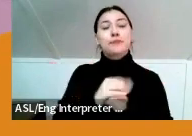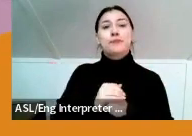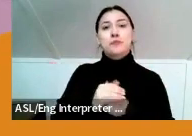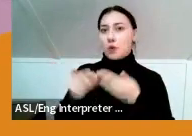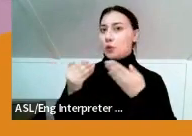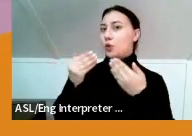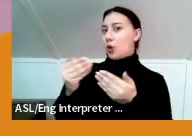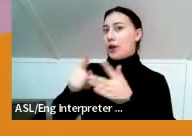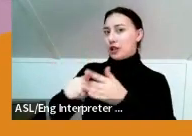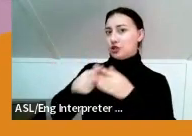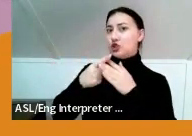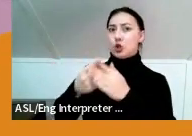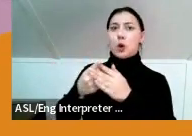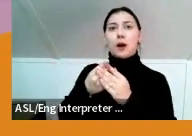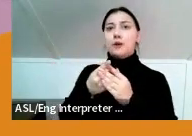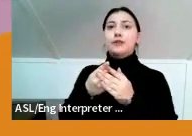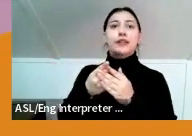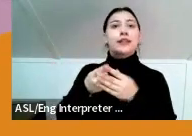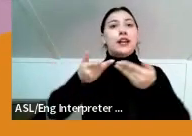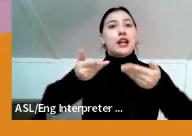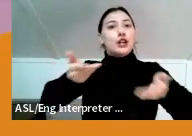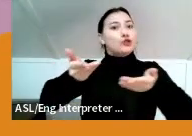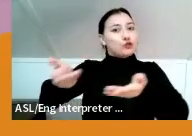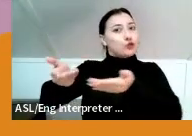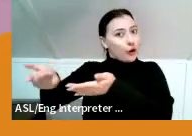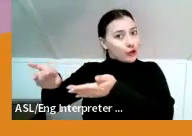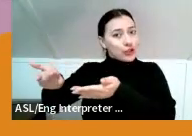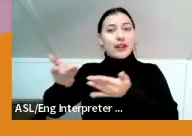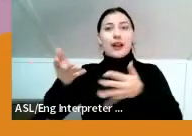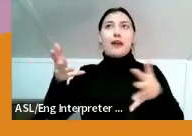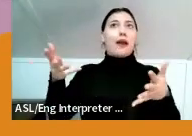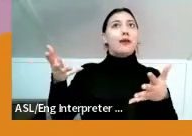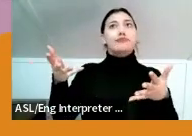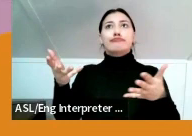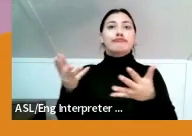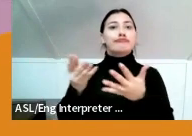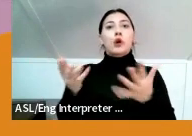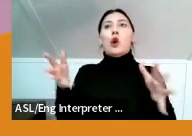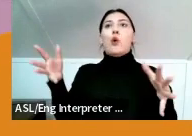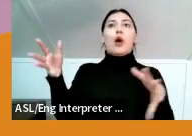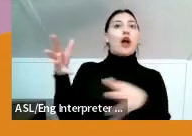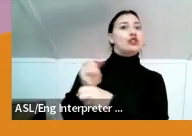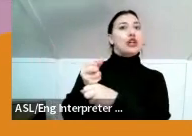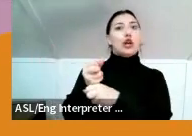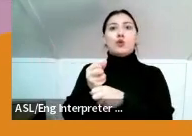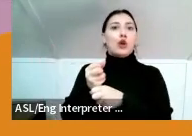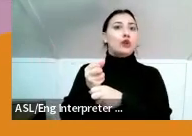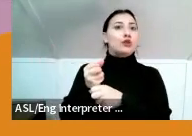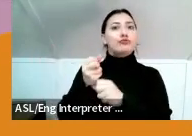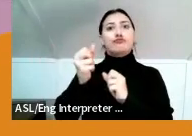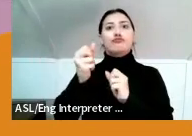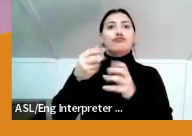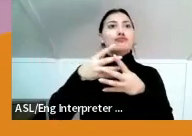off with just some introductions and overview of kind of the structure of how the session will go.